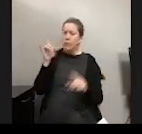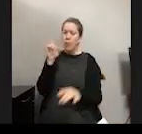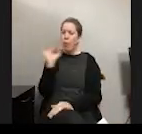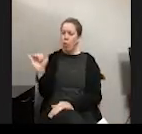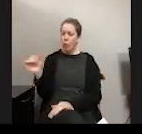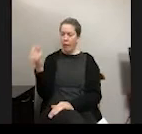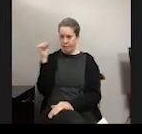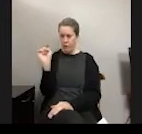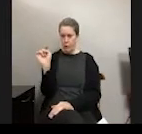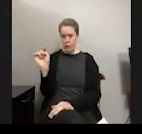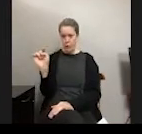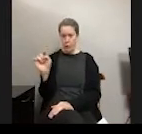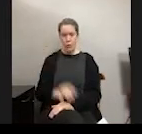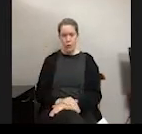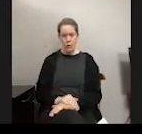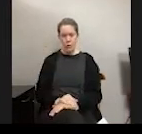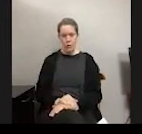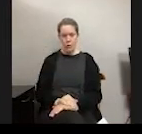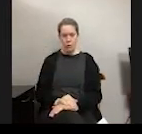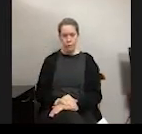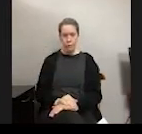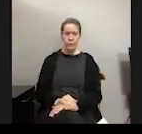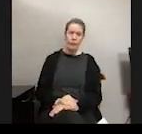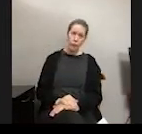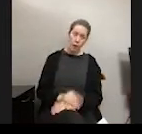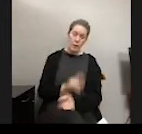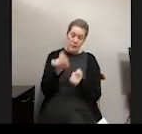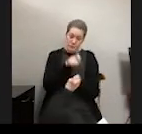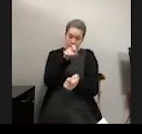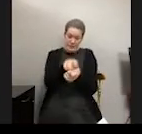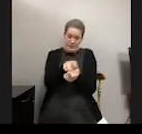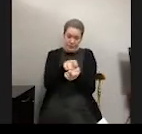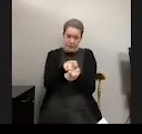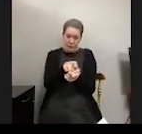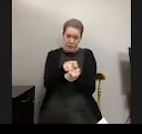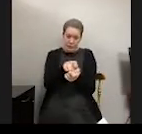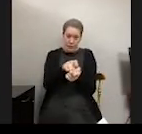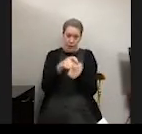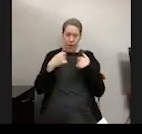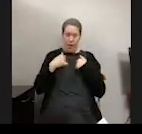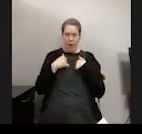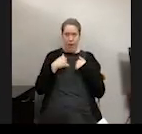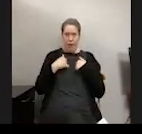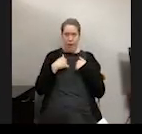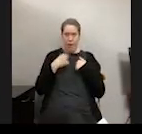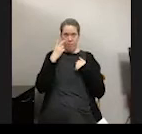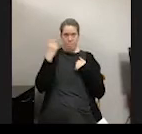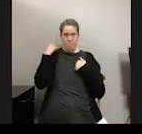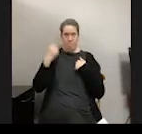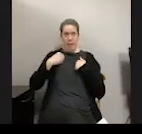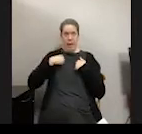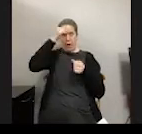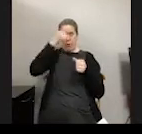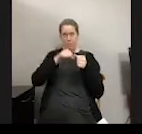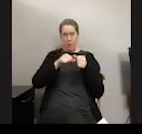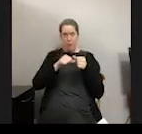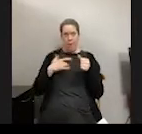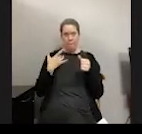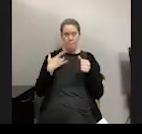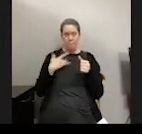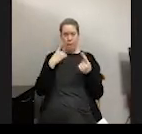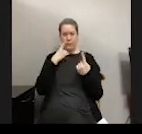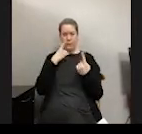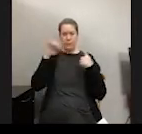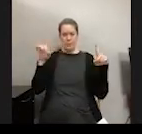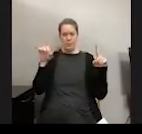others? I guess actually very specifically, I remember feeling very successful when I did a Nuit Blanche